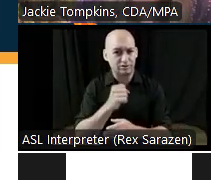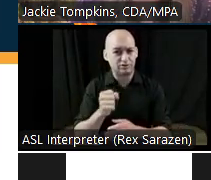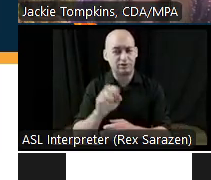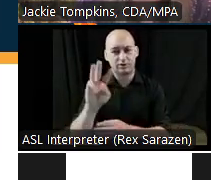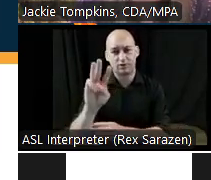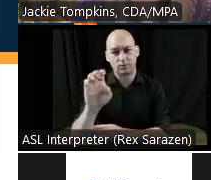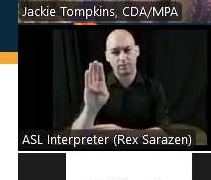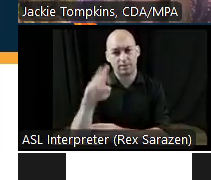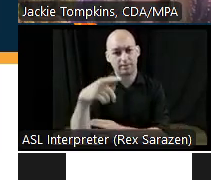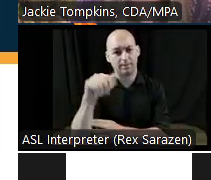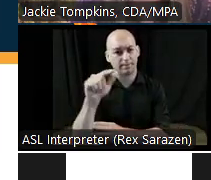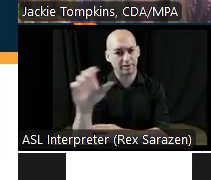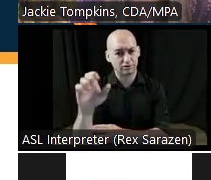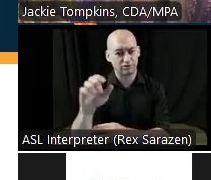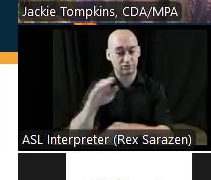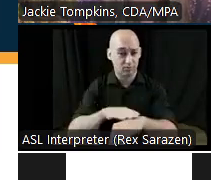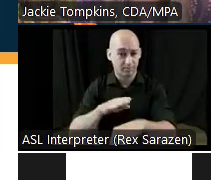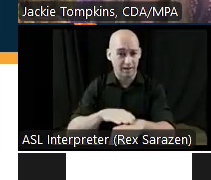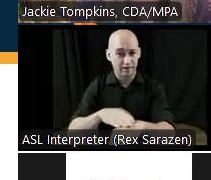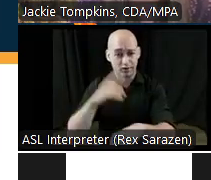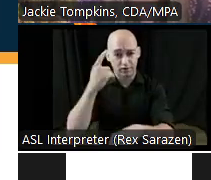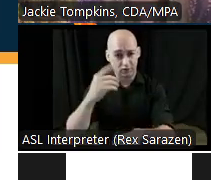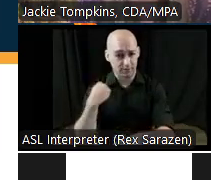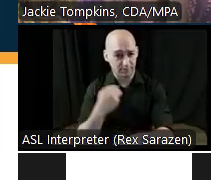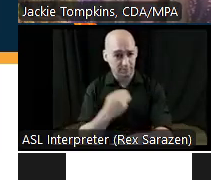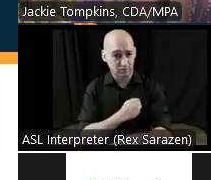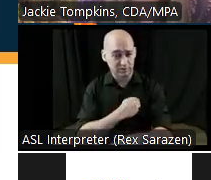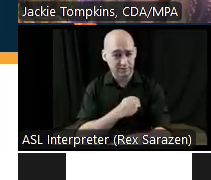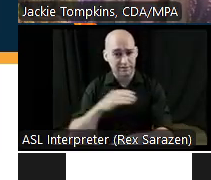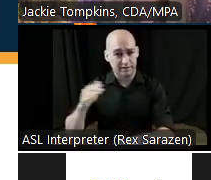committee members, as well as if you're an invited guest or a